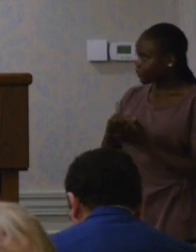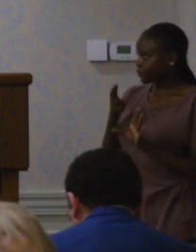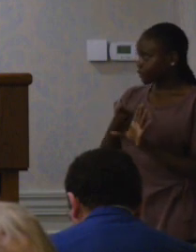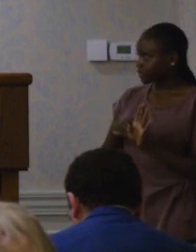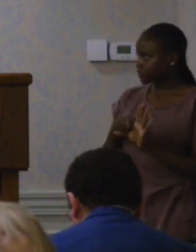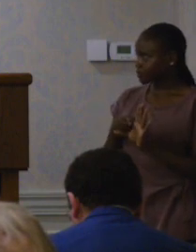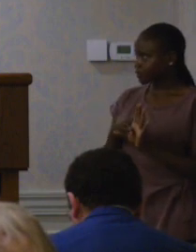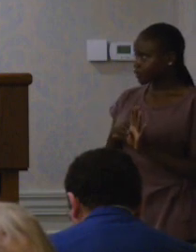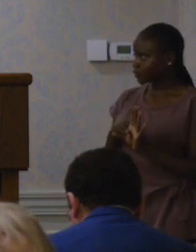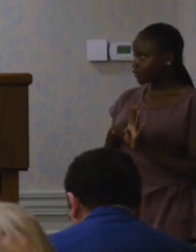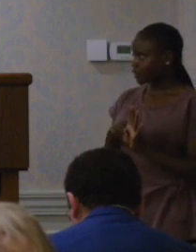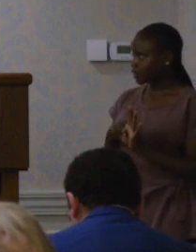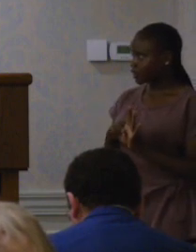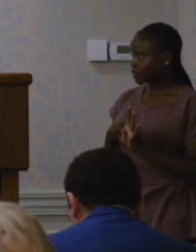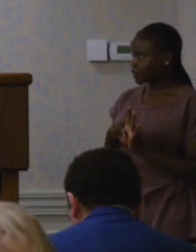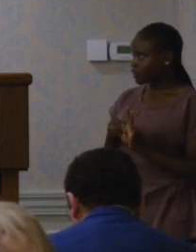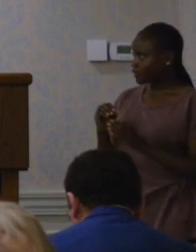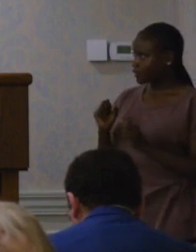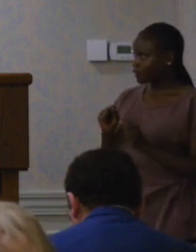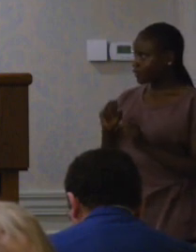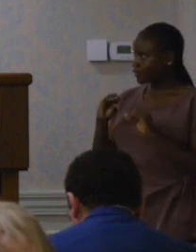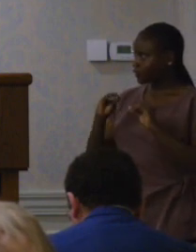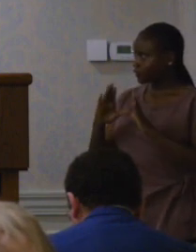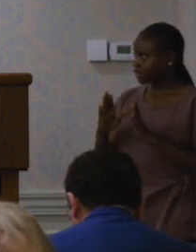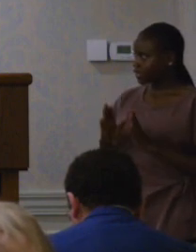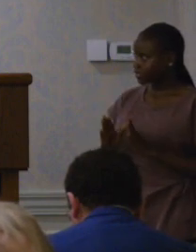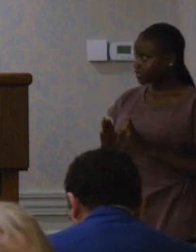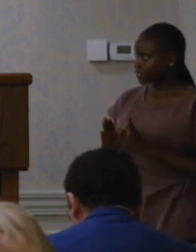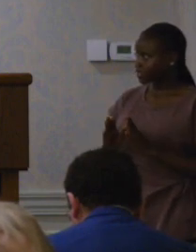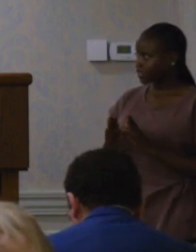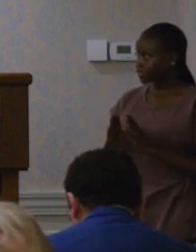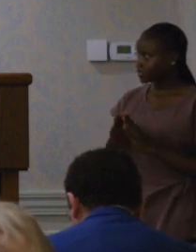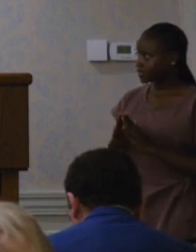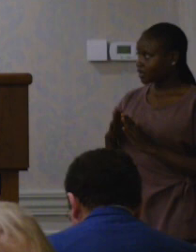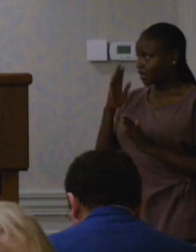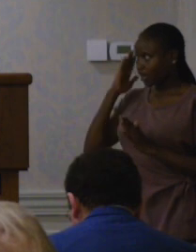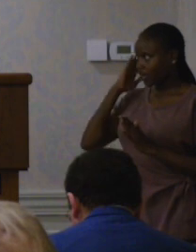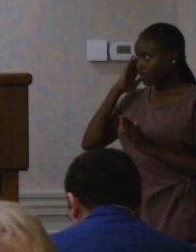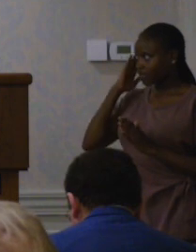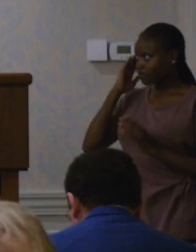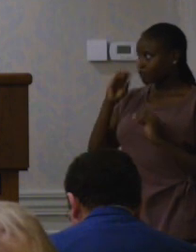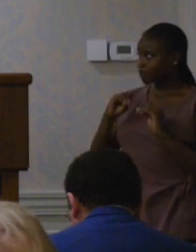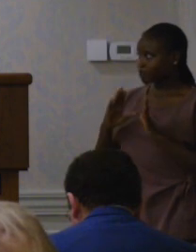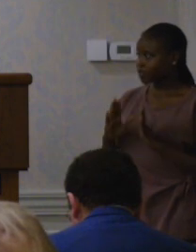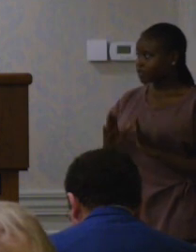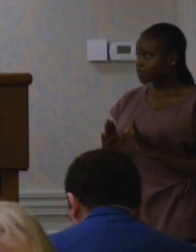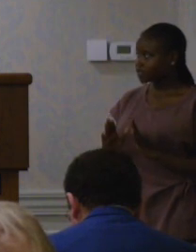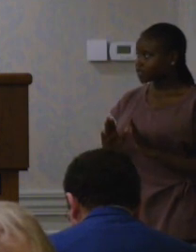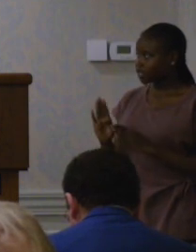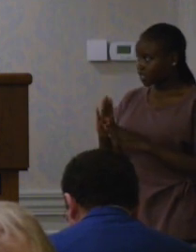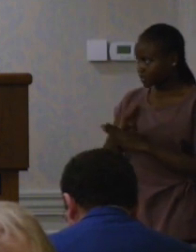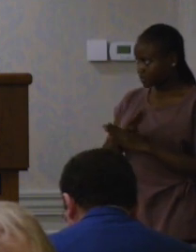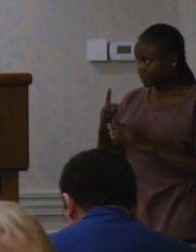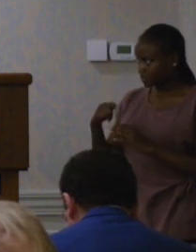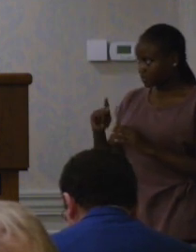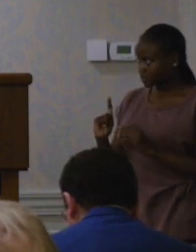of the learner, of the teacher, because as you know that the teacher are quite very busy with